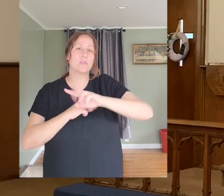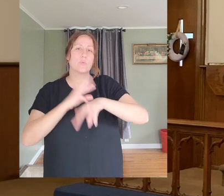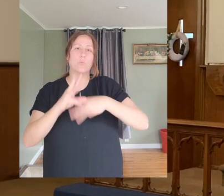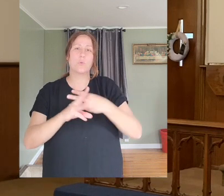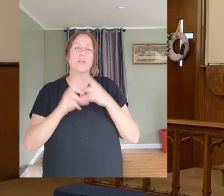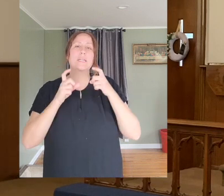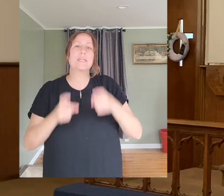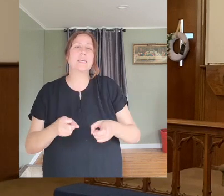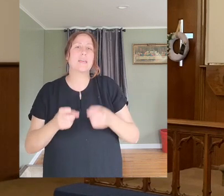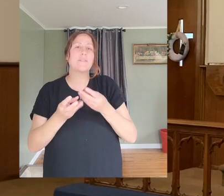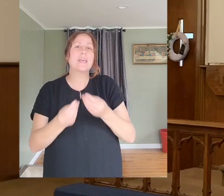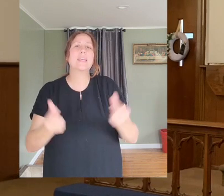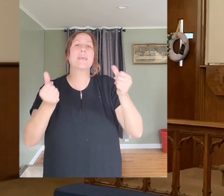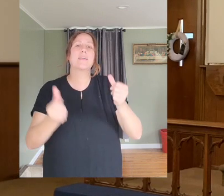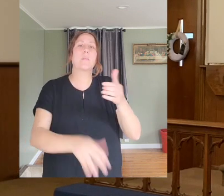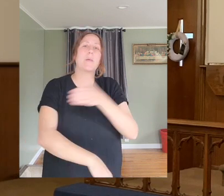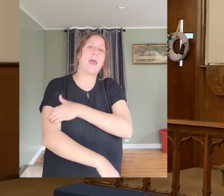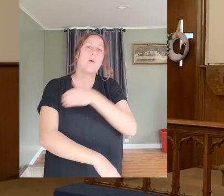healing power.